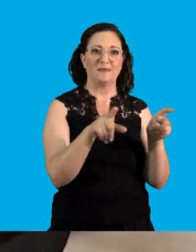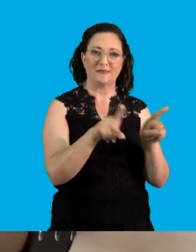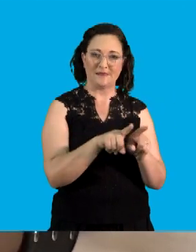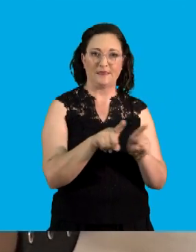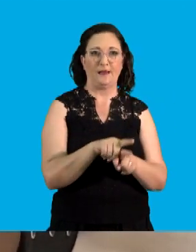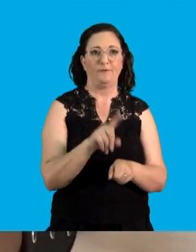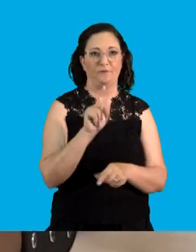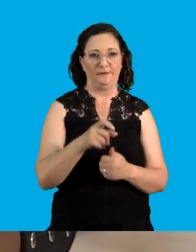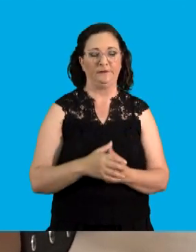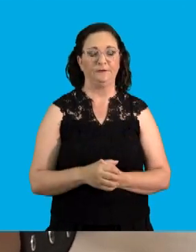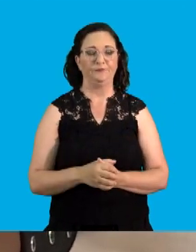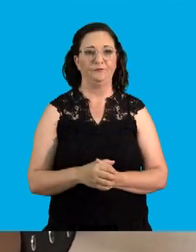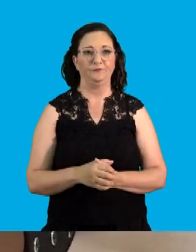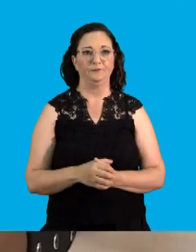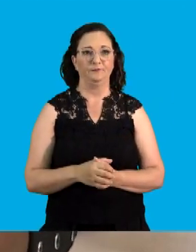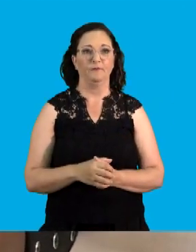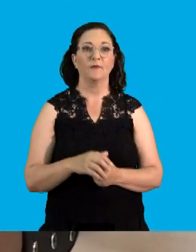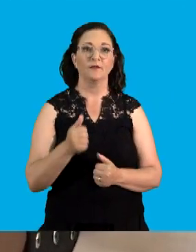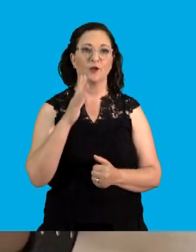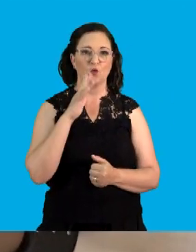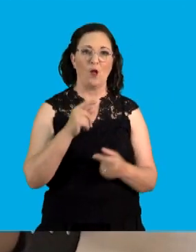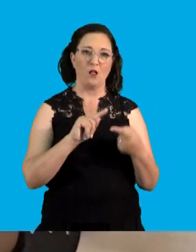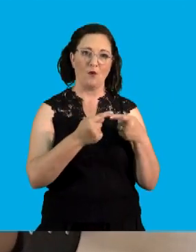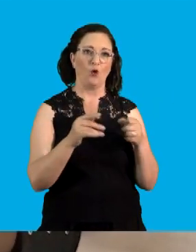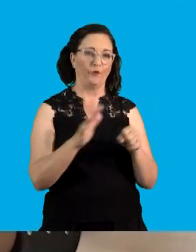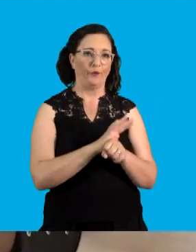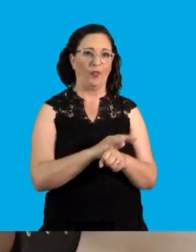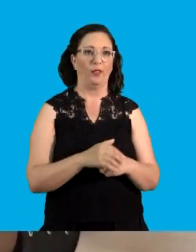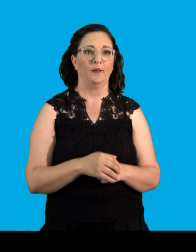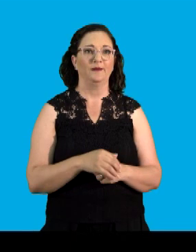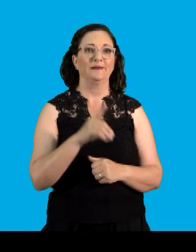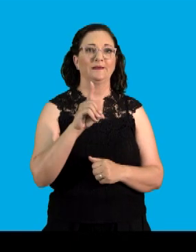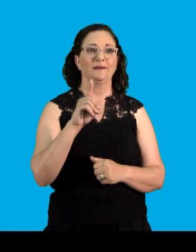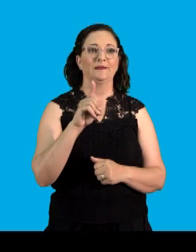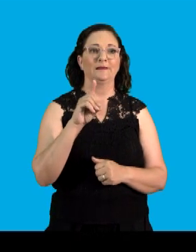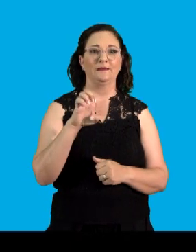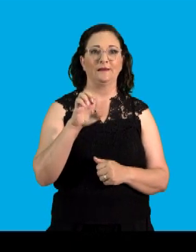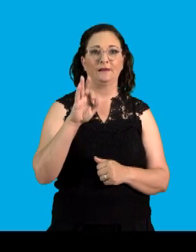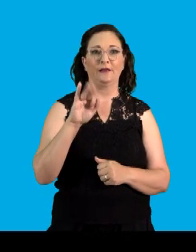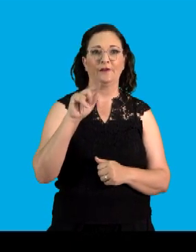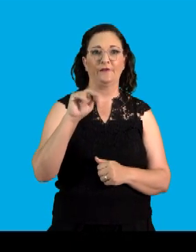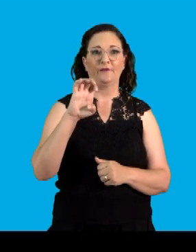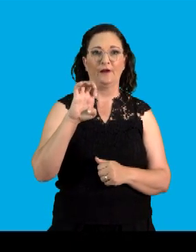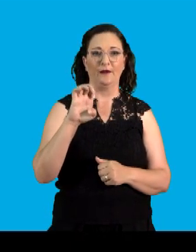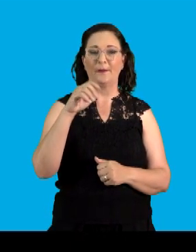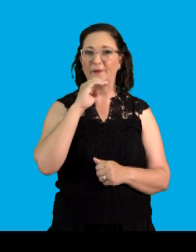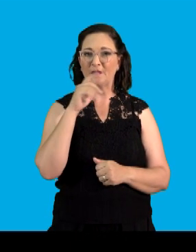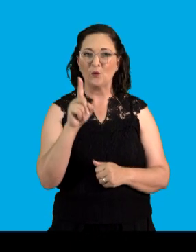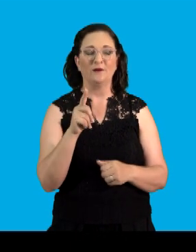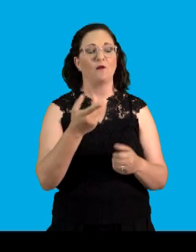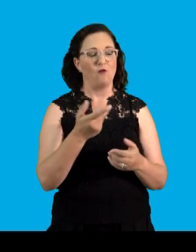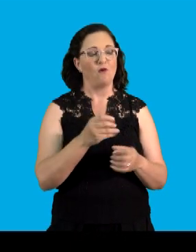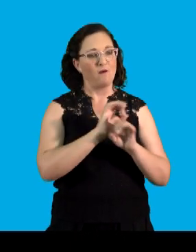that you'll be given. Then you'll get full marks for that. When they say define, you give a concise and clear